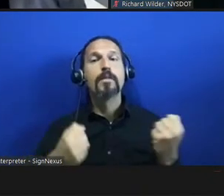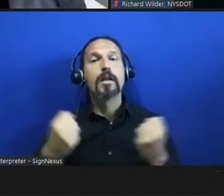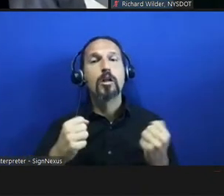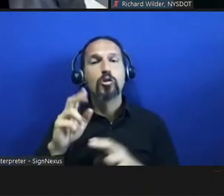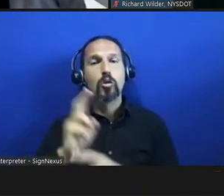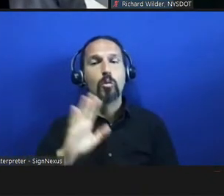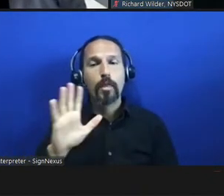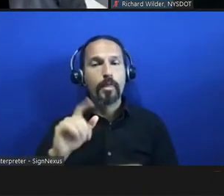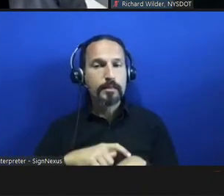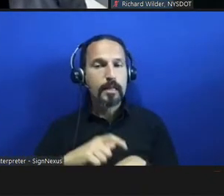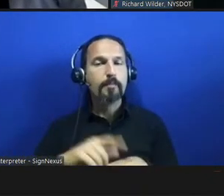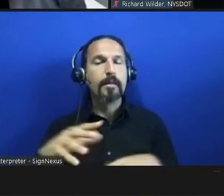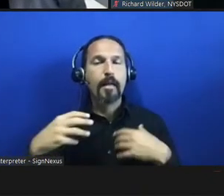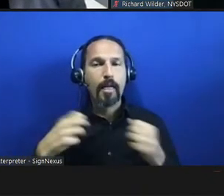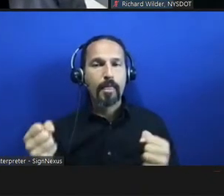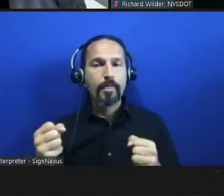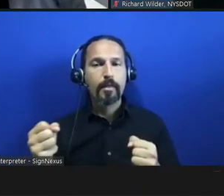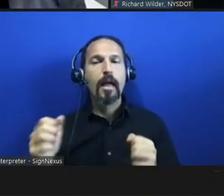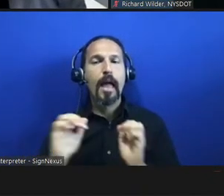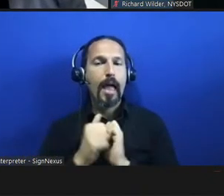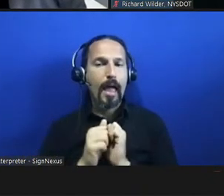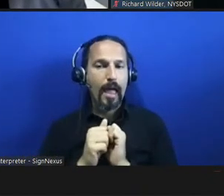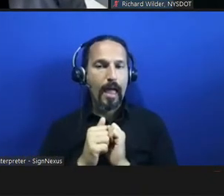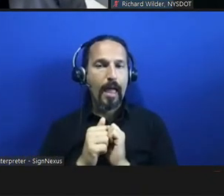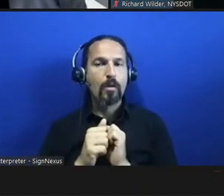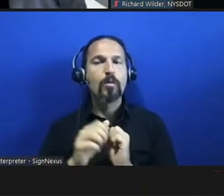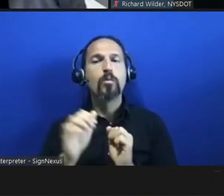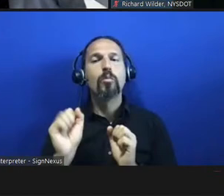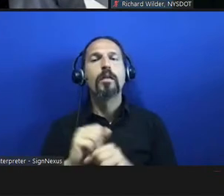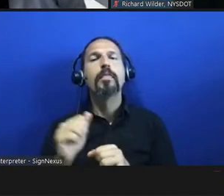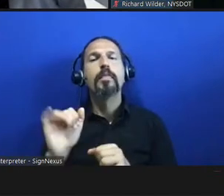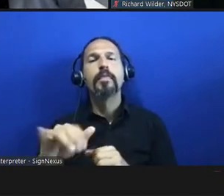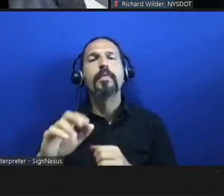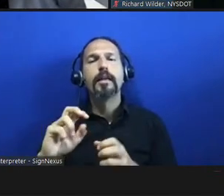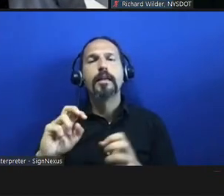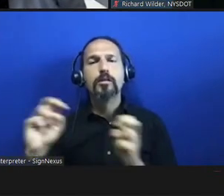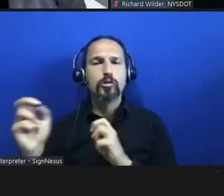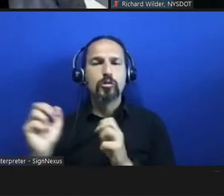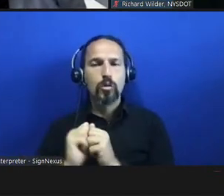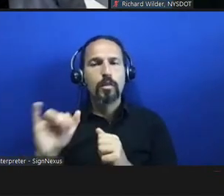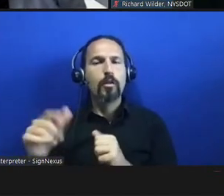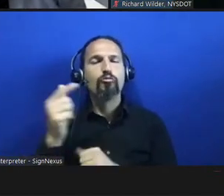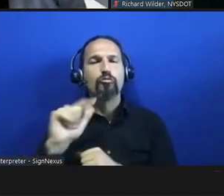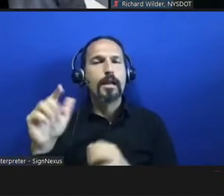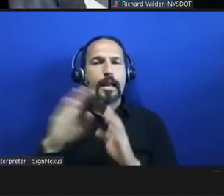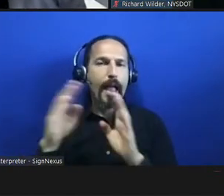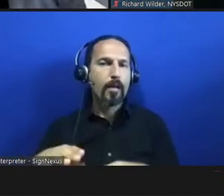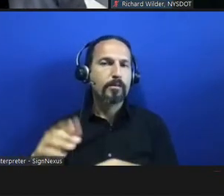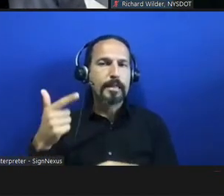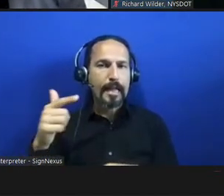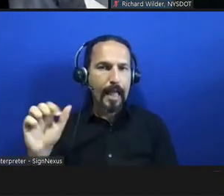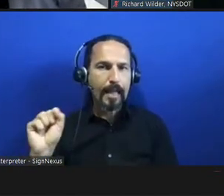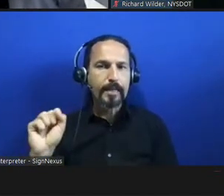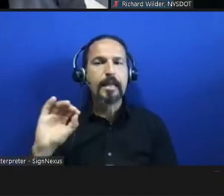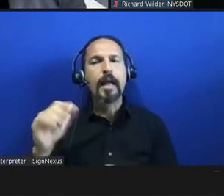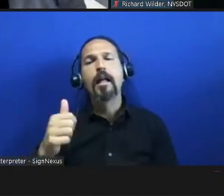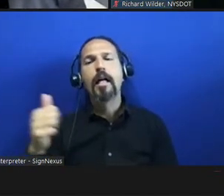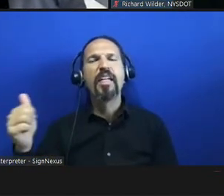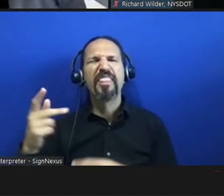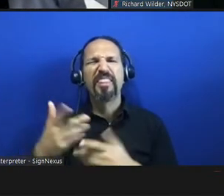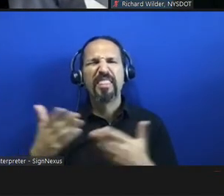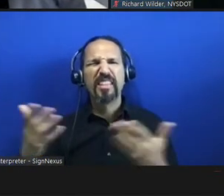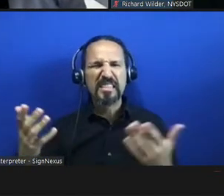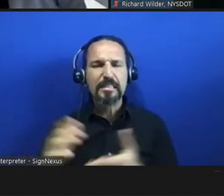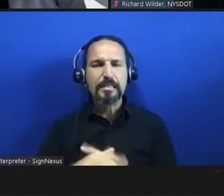with their time and their health via issues with greenhouse gases and other uh stuff like